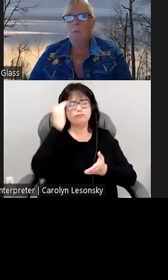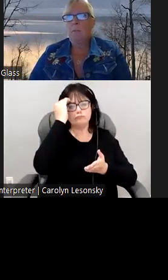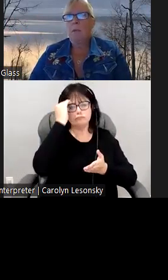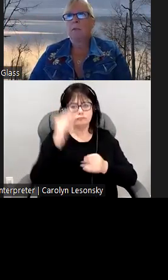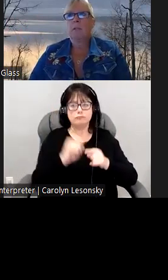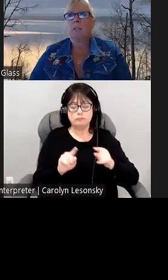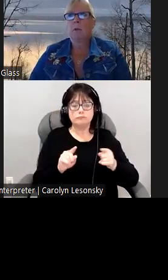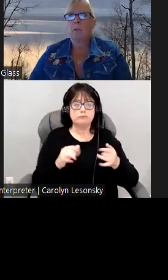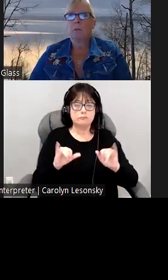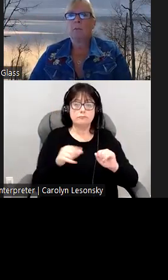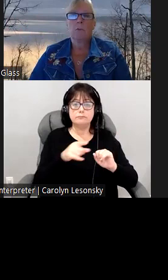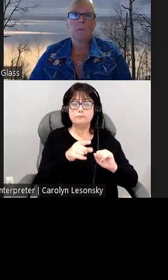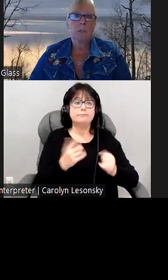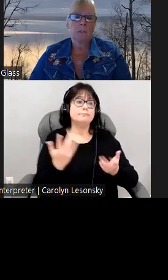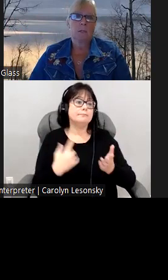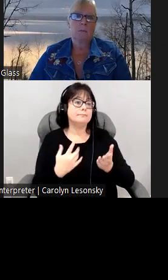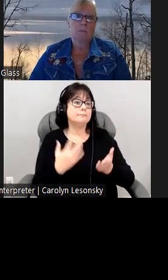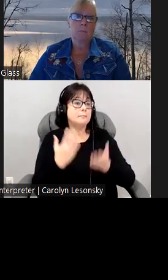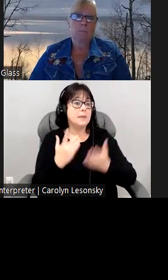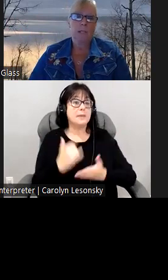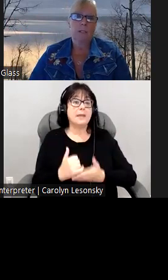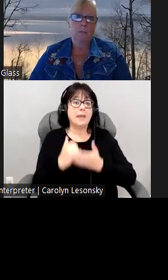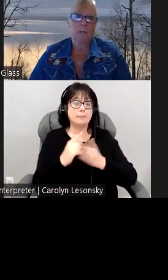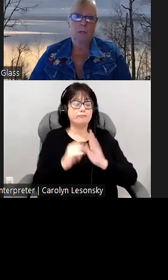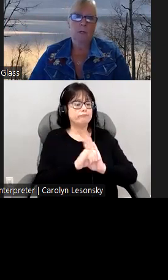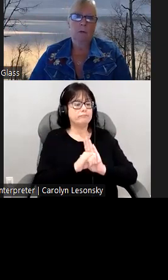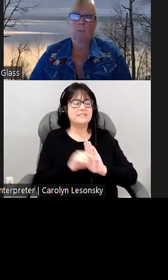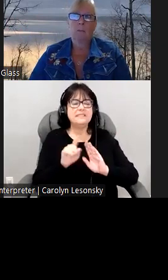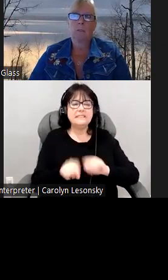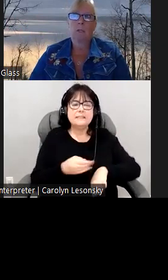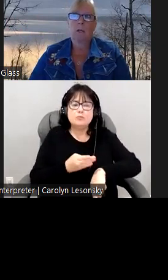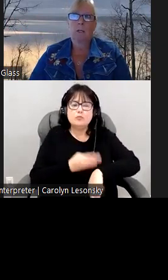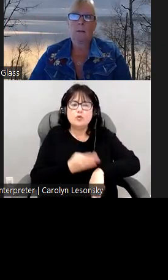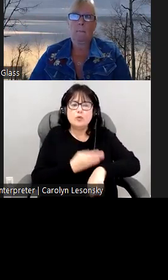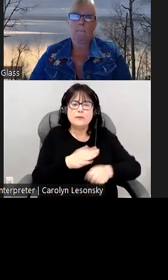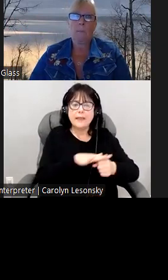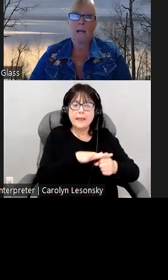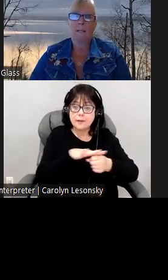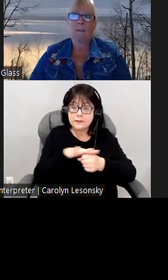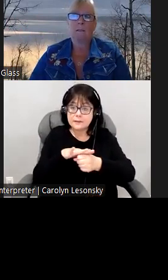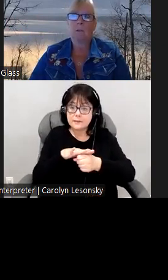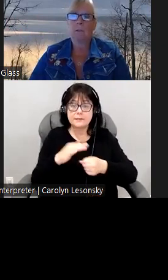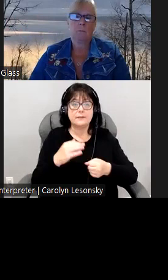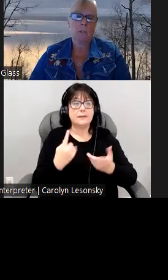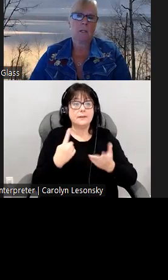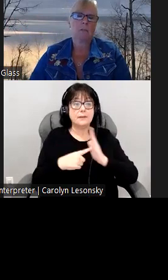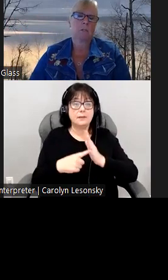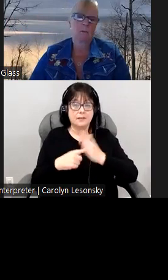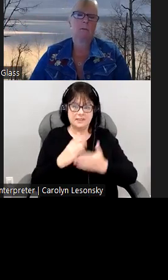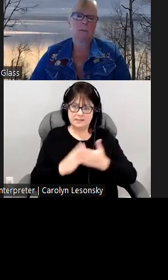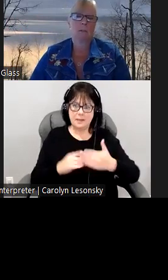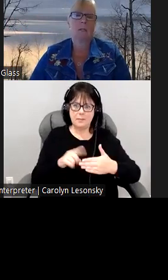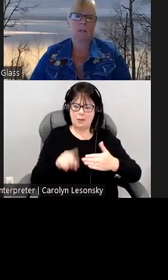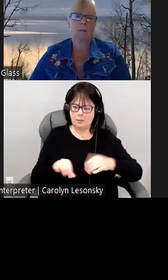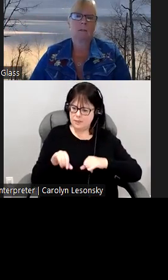You might be able to find some areas for improvement if there's places where your outcomes are lacking, you know, and for a lot of us,